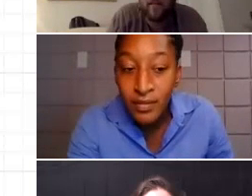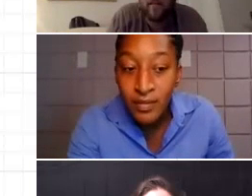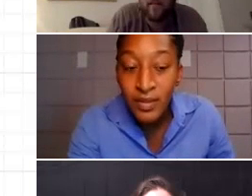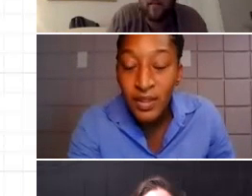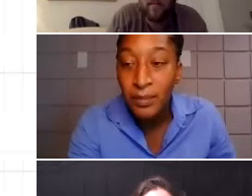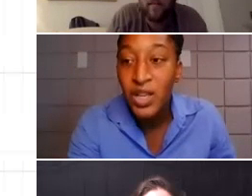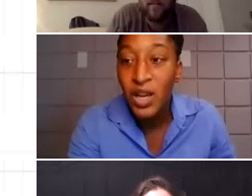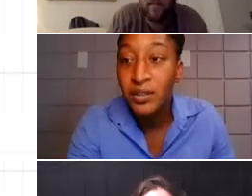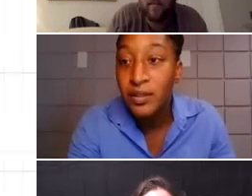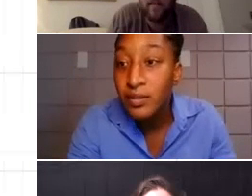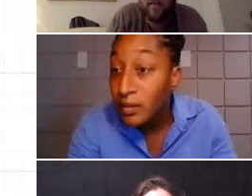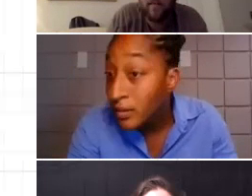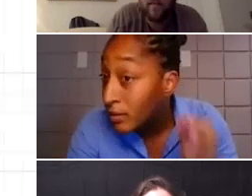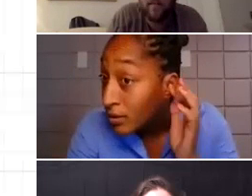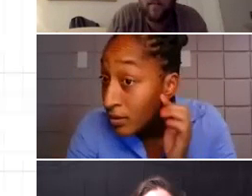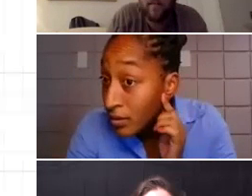So,